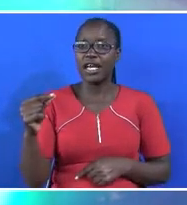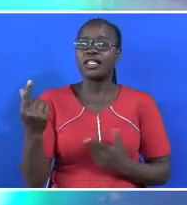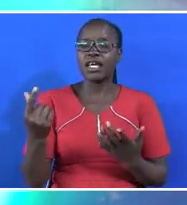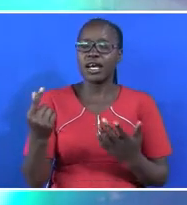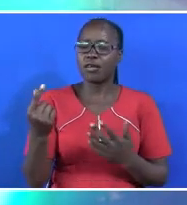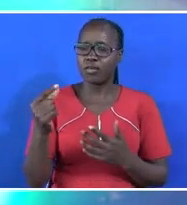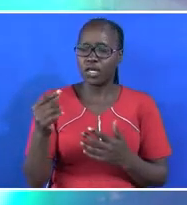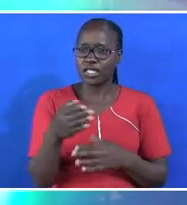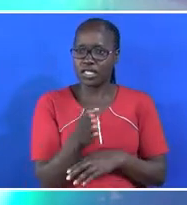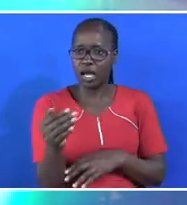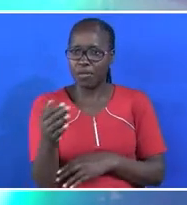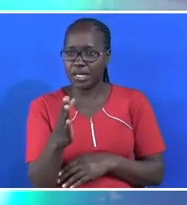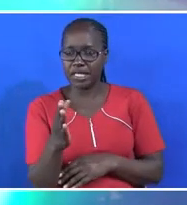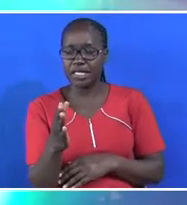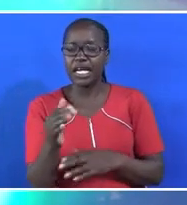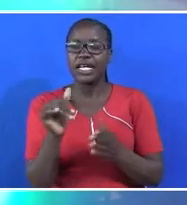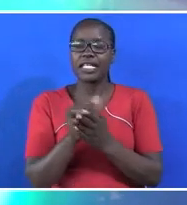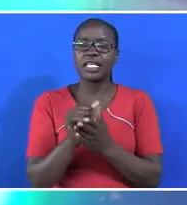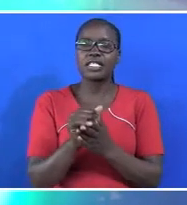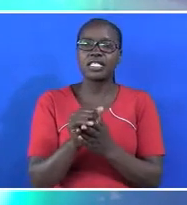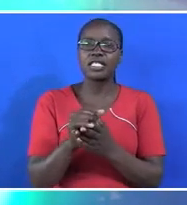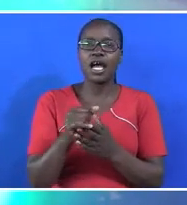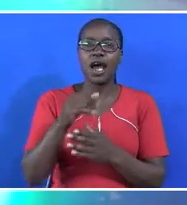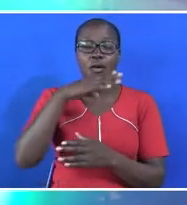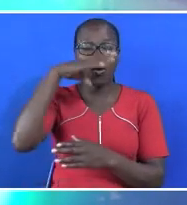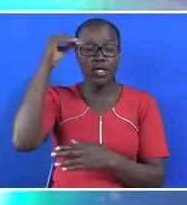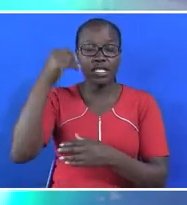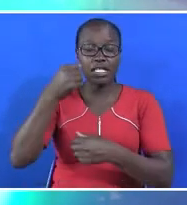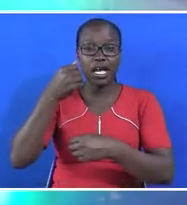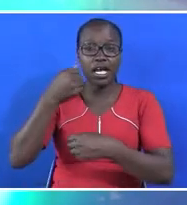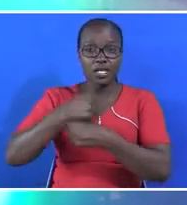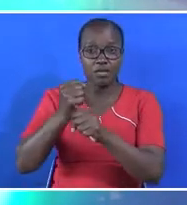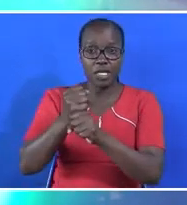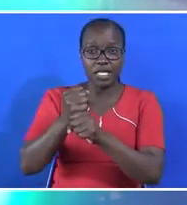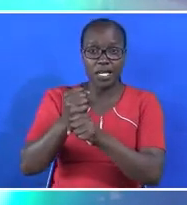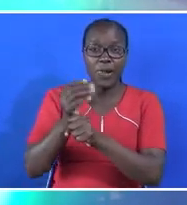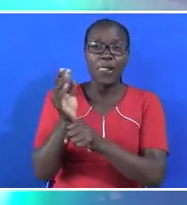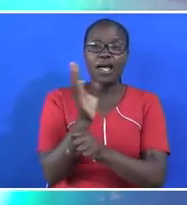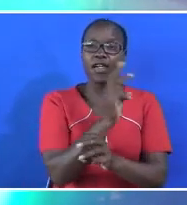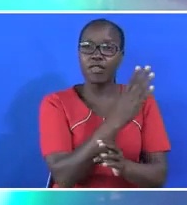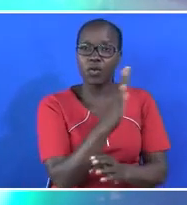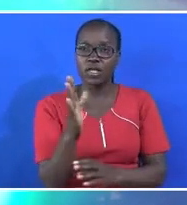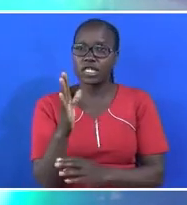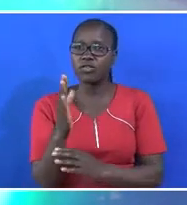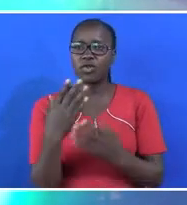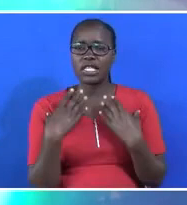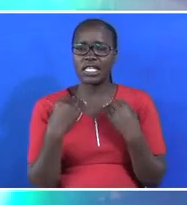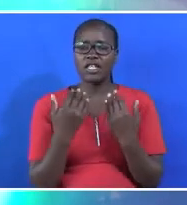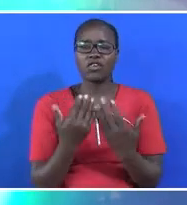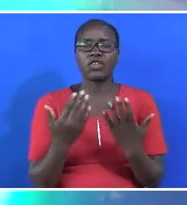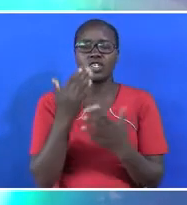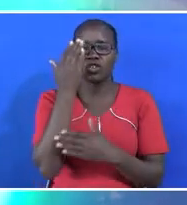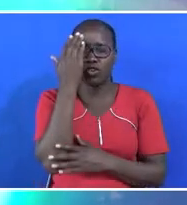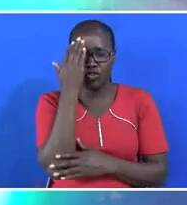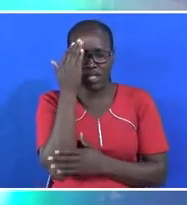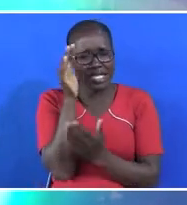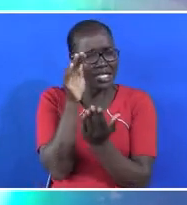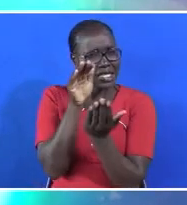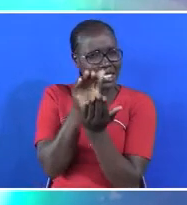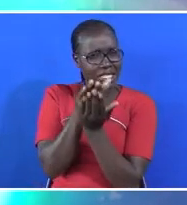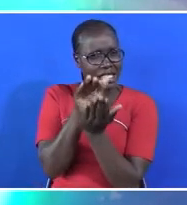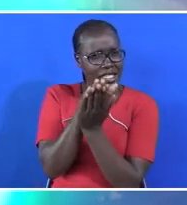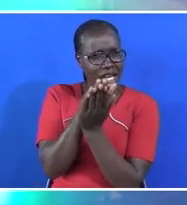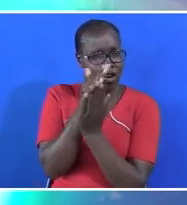the brazen serpent that Moses had set up in the wilderness for the healing of the children of Israel, meaning that the treasures